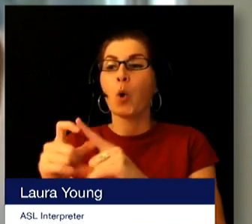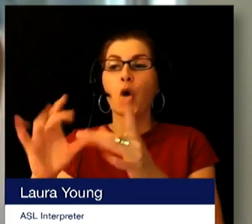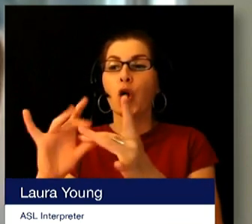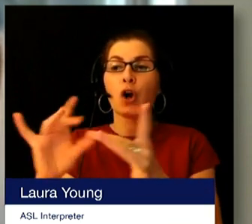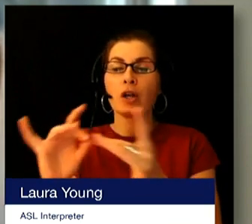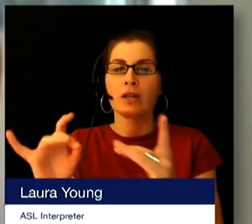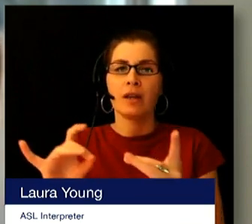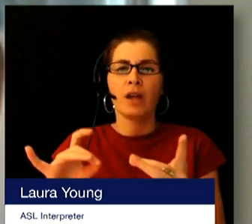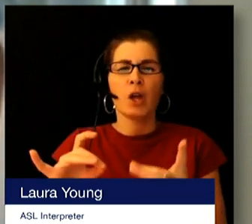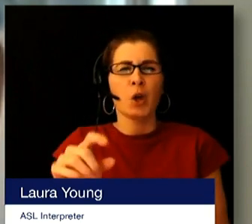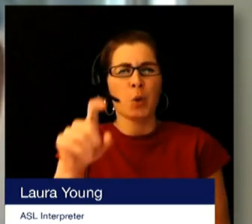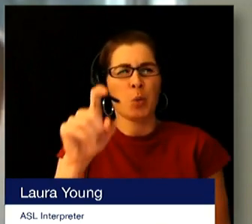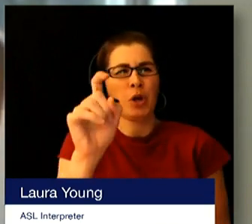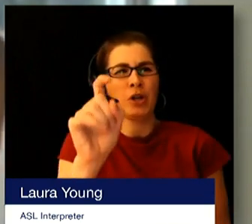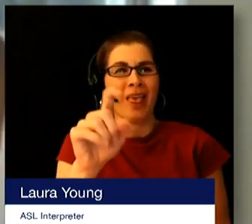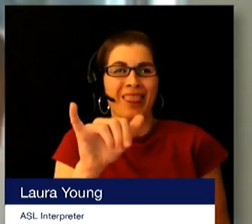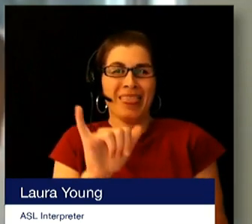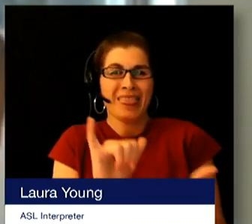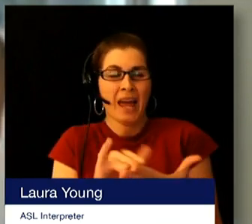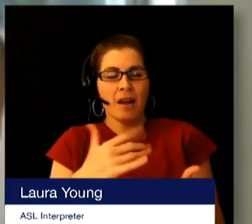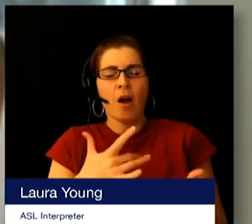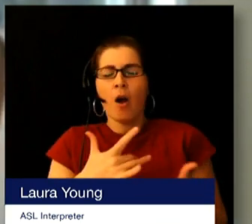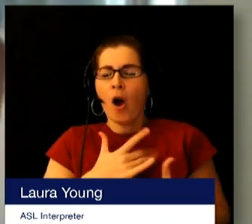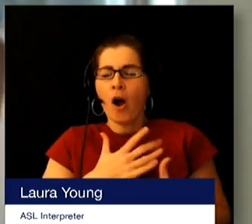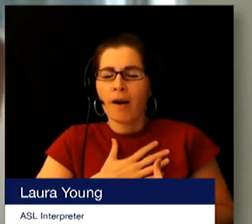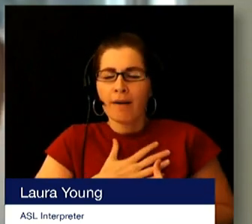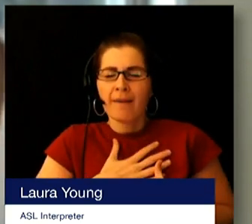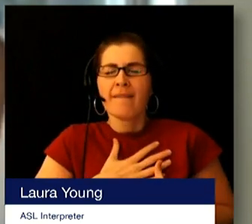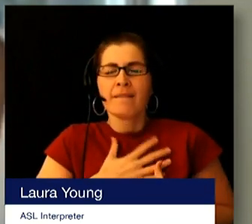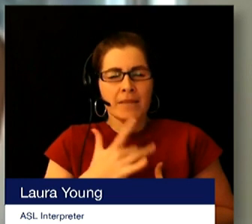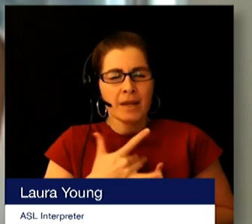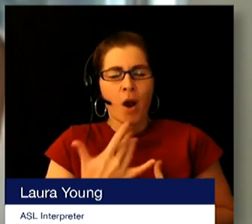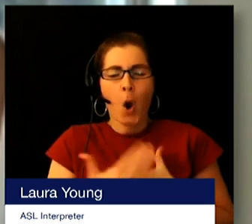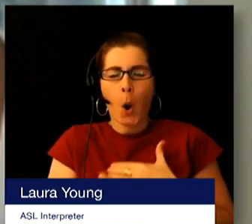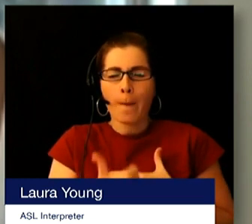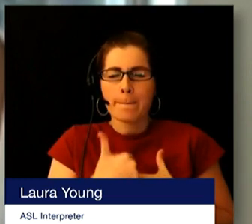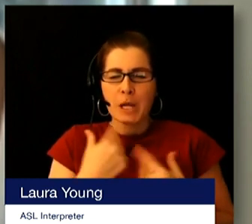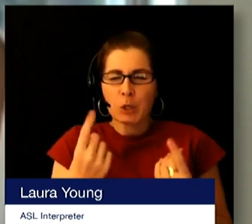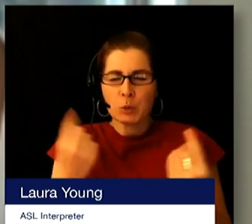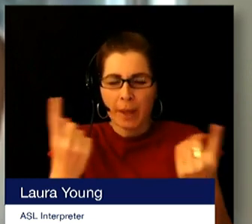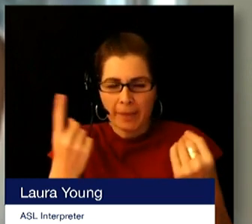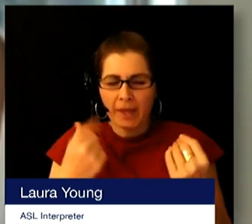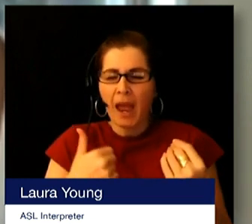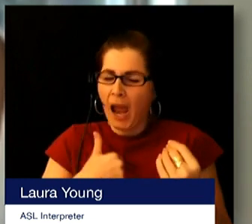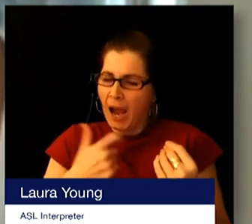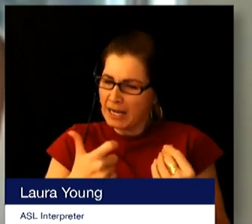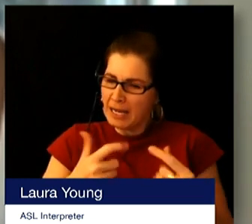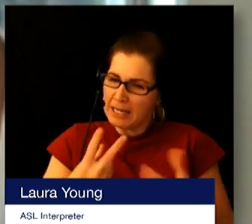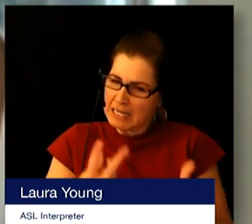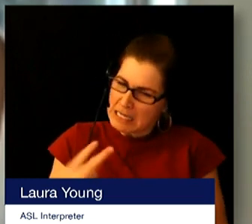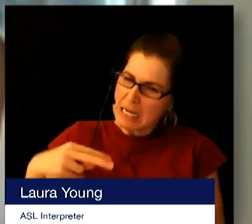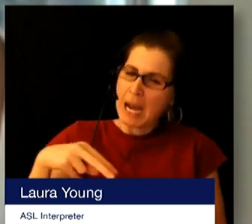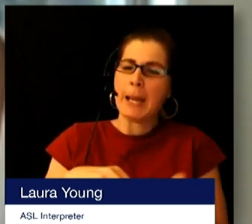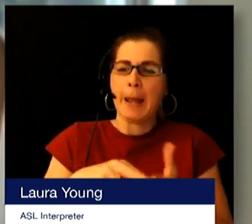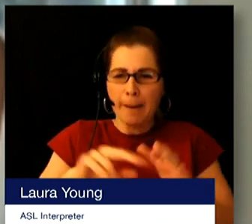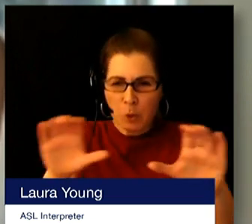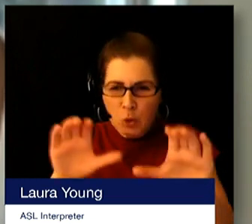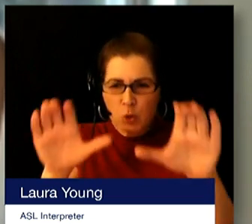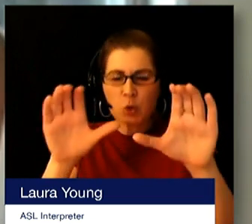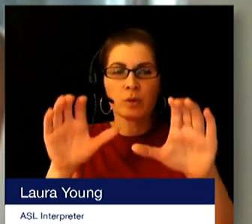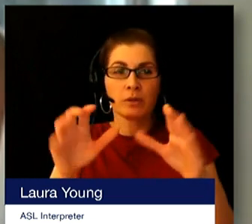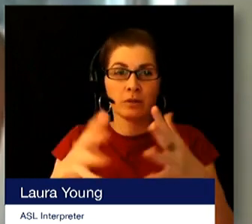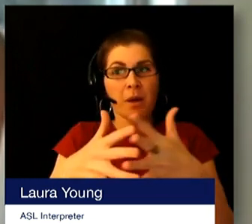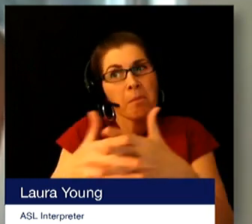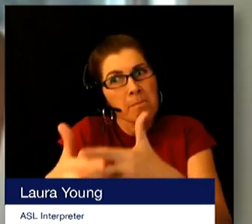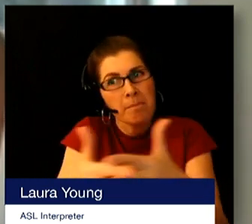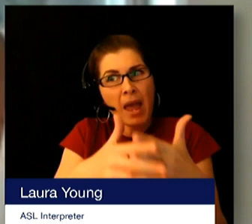should answer the highest calling of our hearts and stand up for what we truly believe. And America has long proclaimed that it